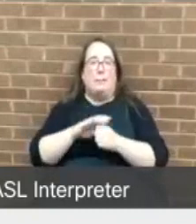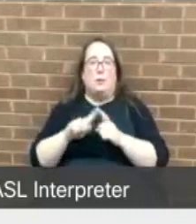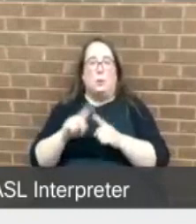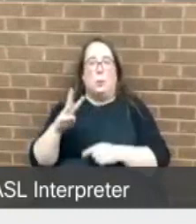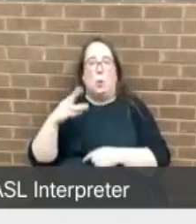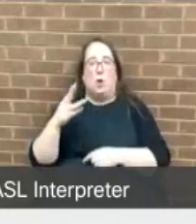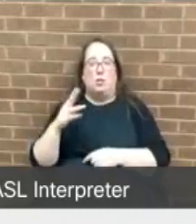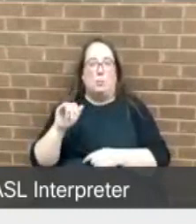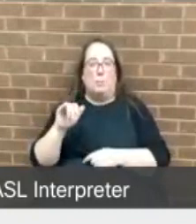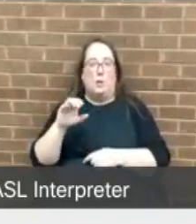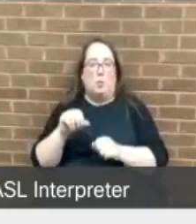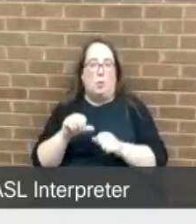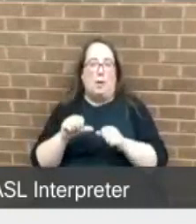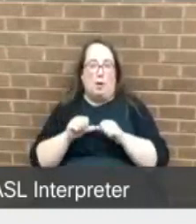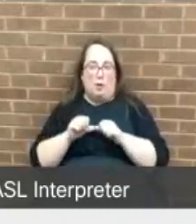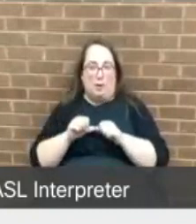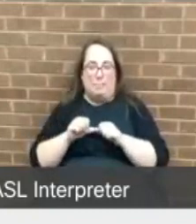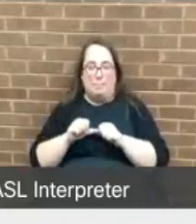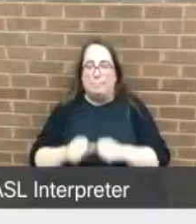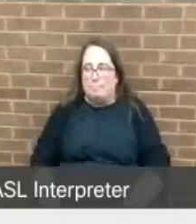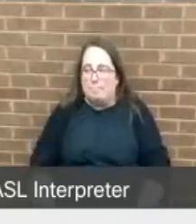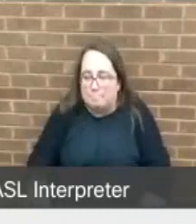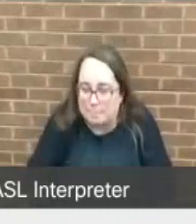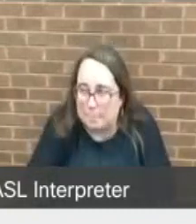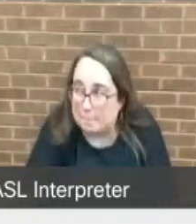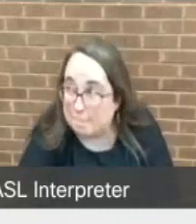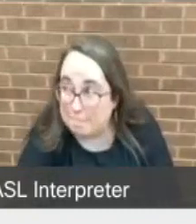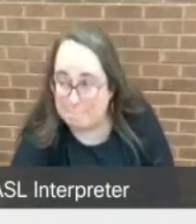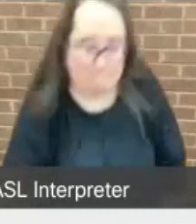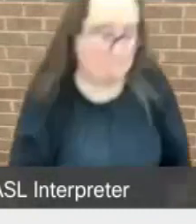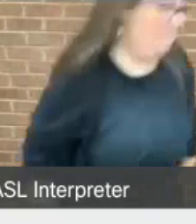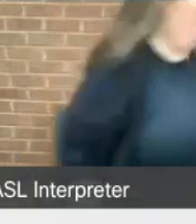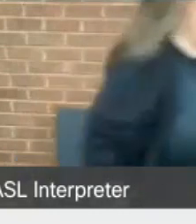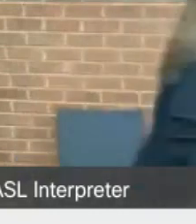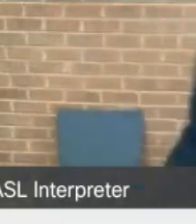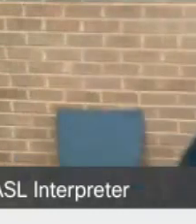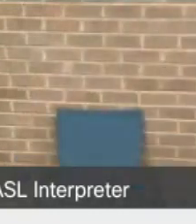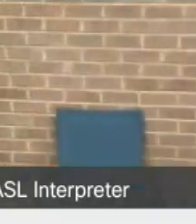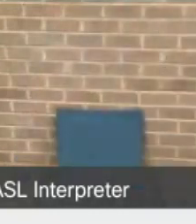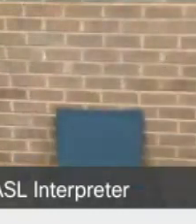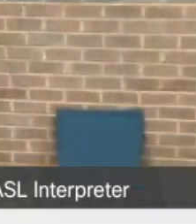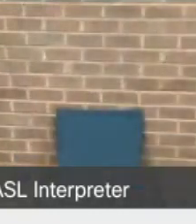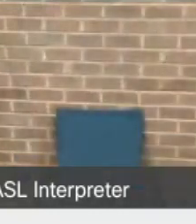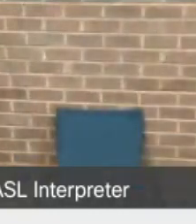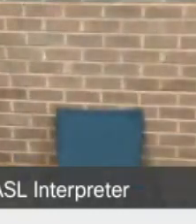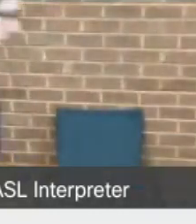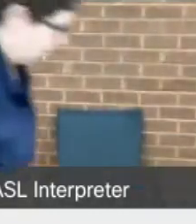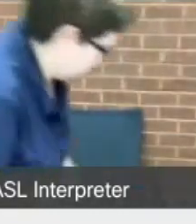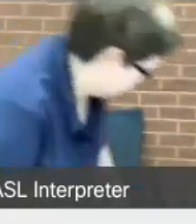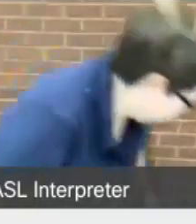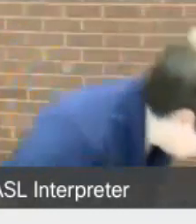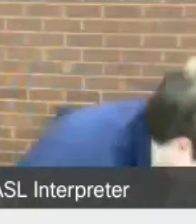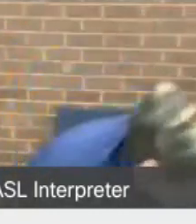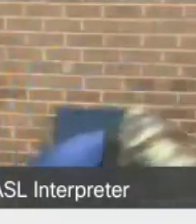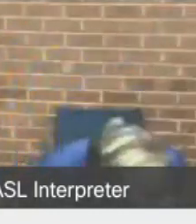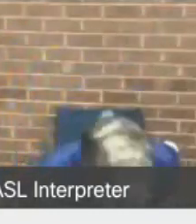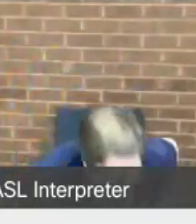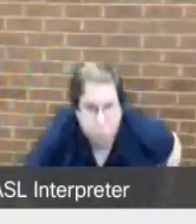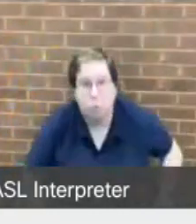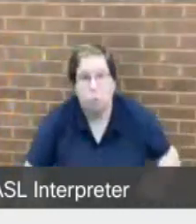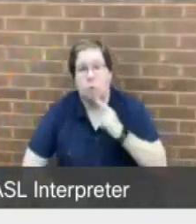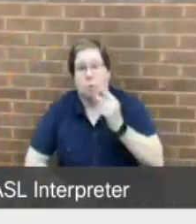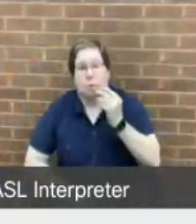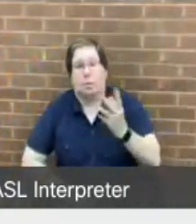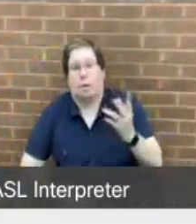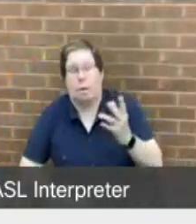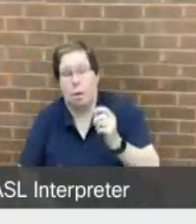the Washington Metropolitan Area Transit Authority by providing $2.7 billion in the CTP. As you can tell, when we think about our